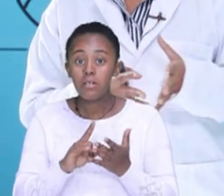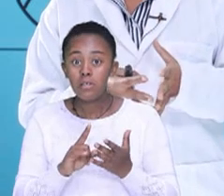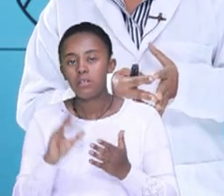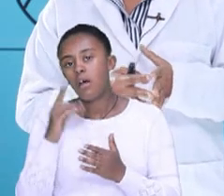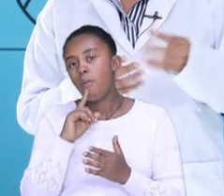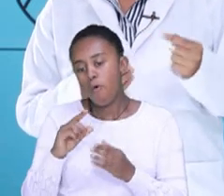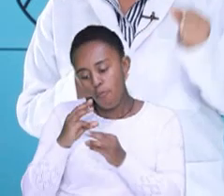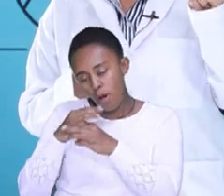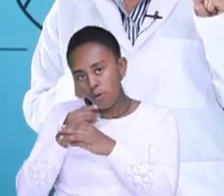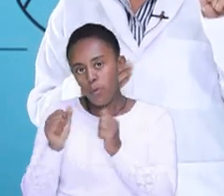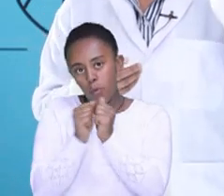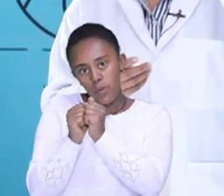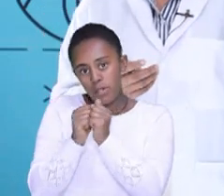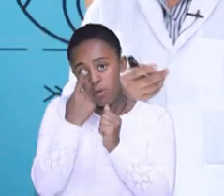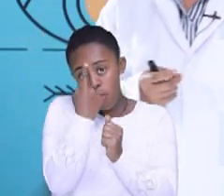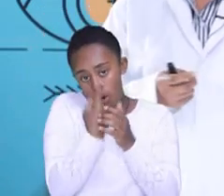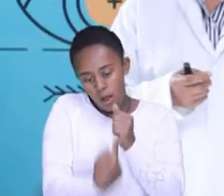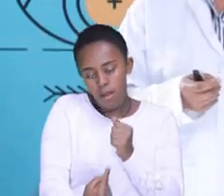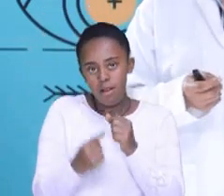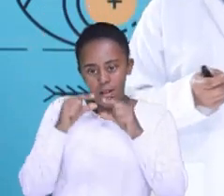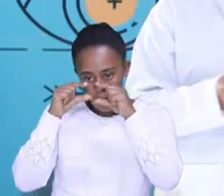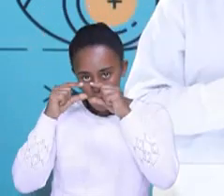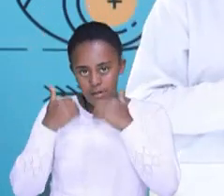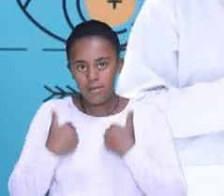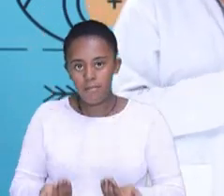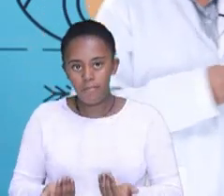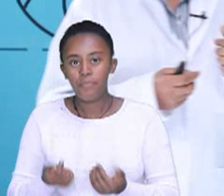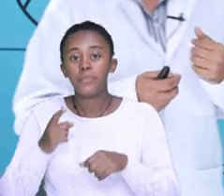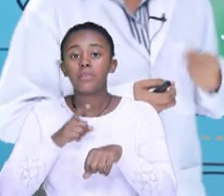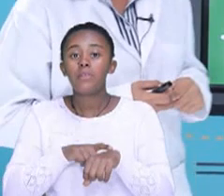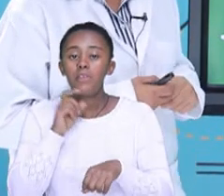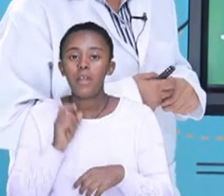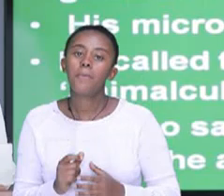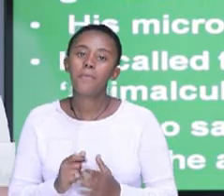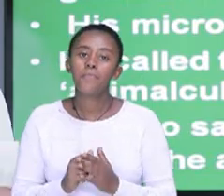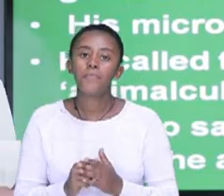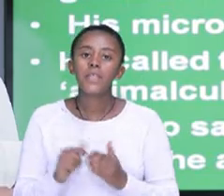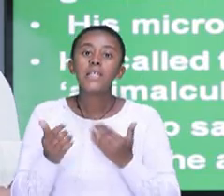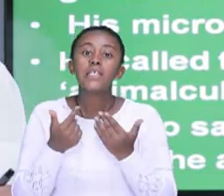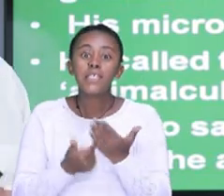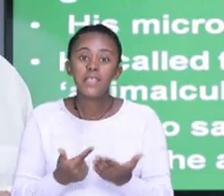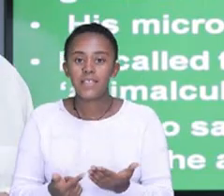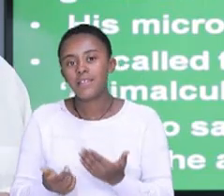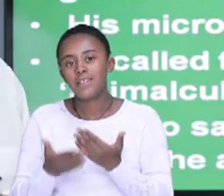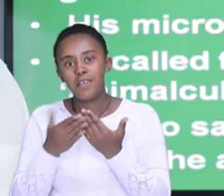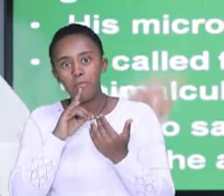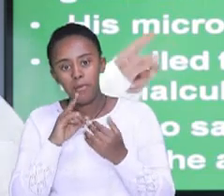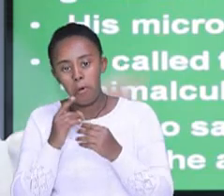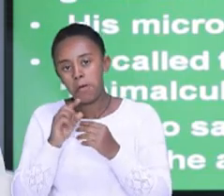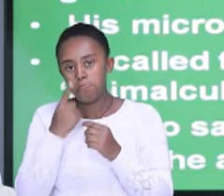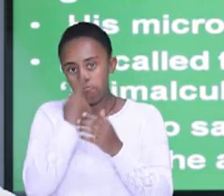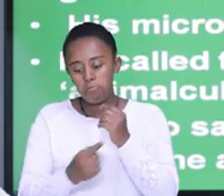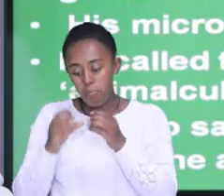type of microscope with only one lens. In this time, this simple microscope was used